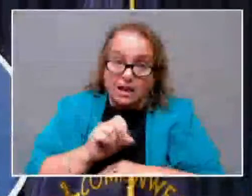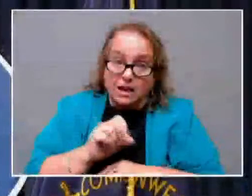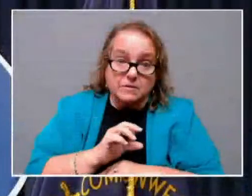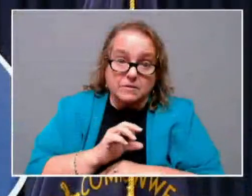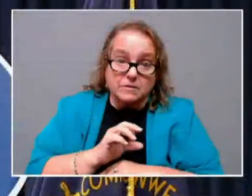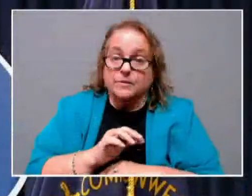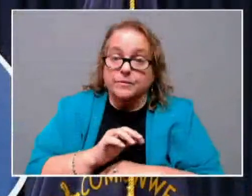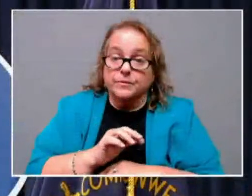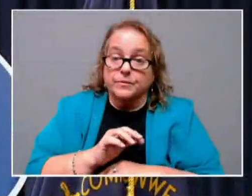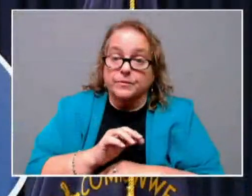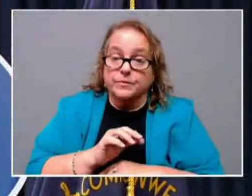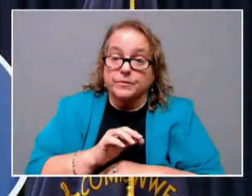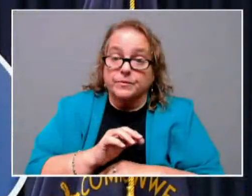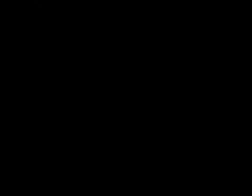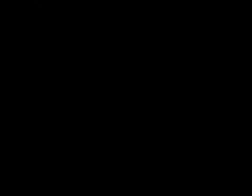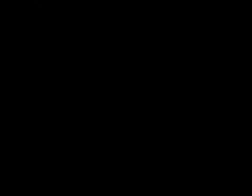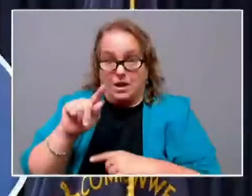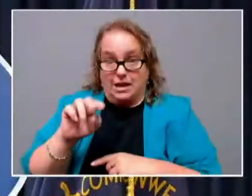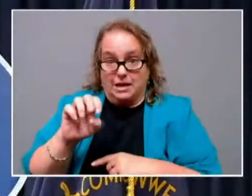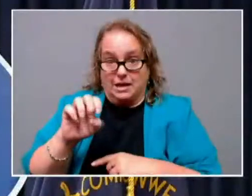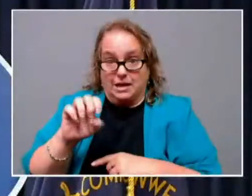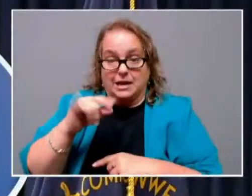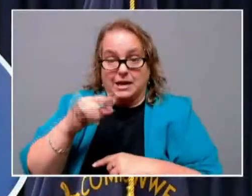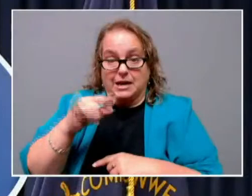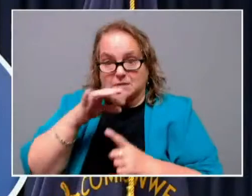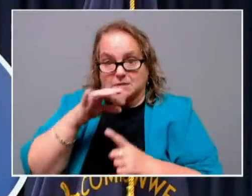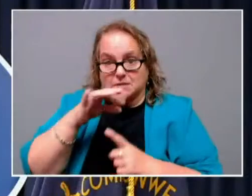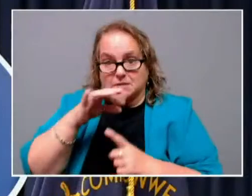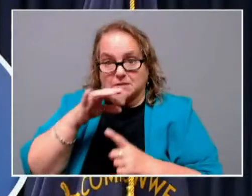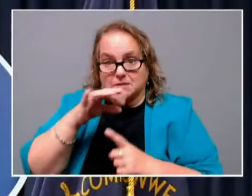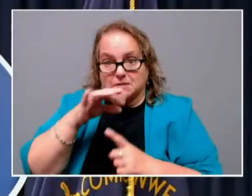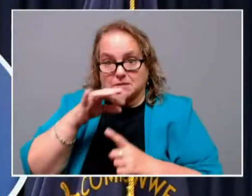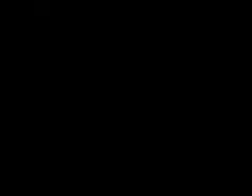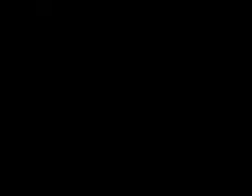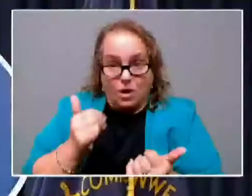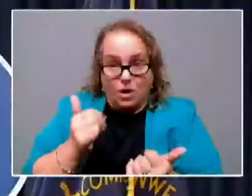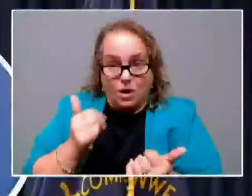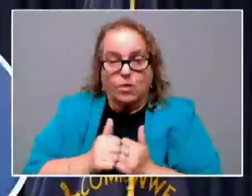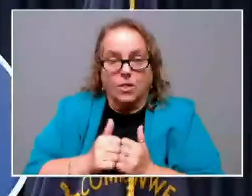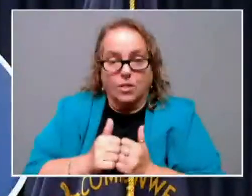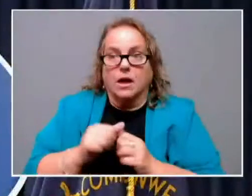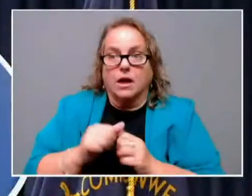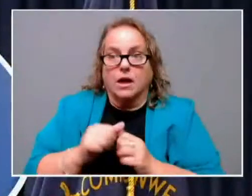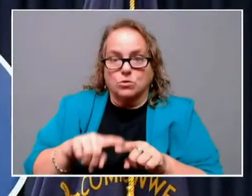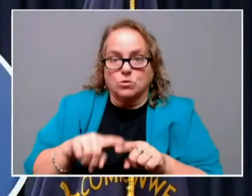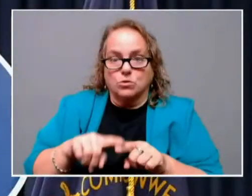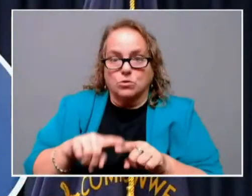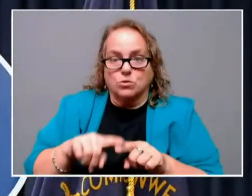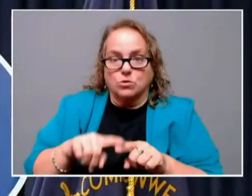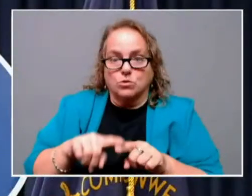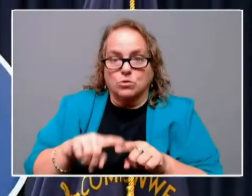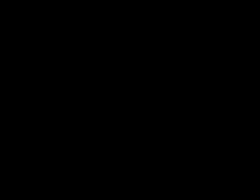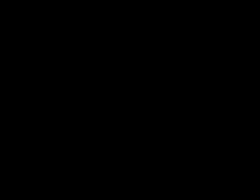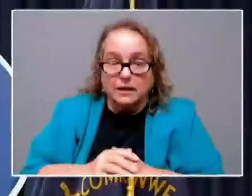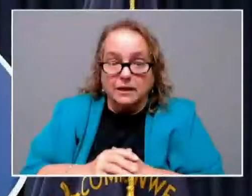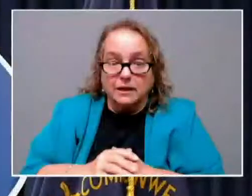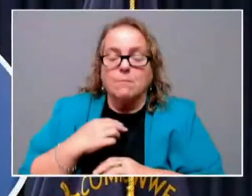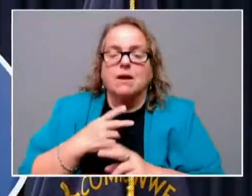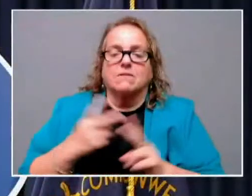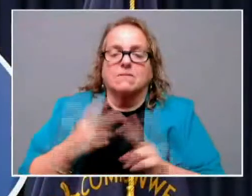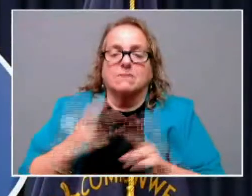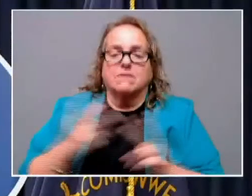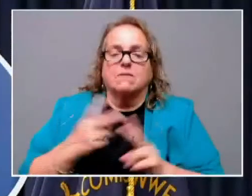incident rates and our kids especially being in school right now with the ability to spread. I'm very excited about it.